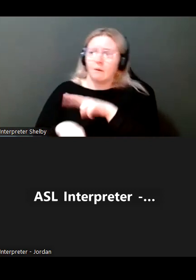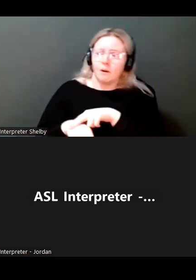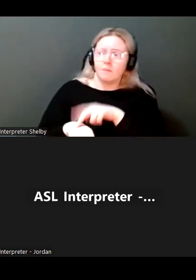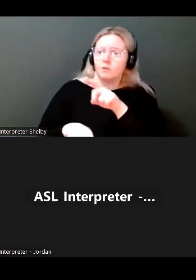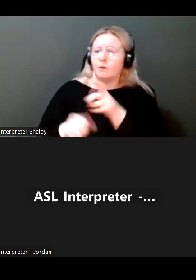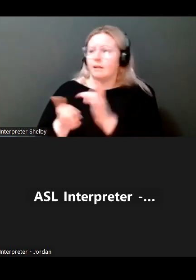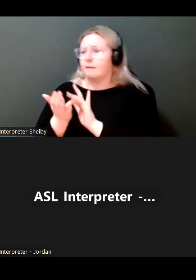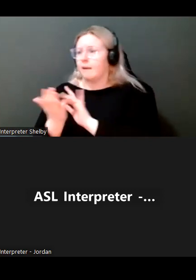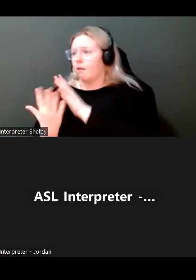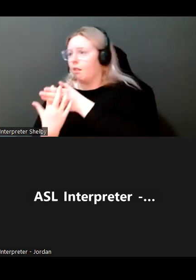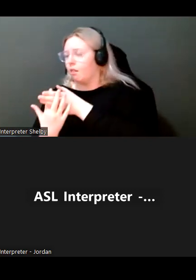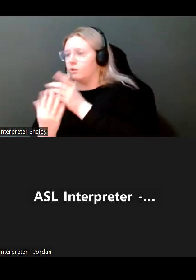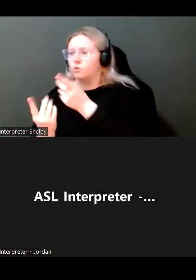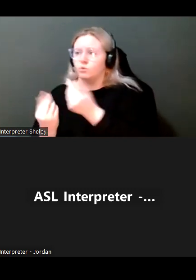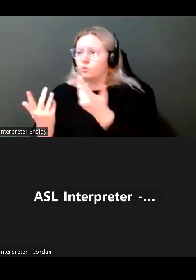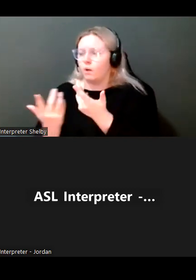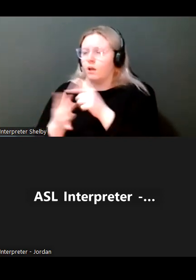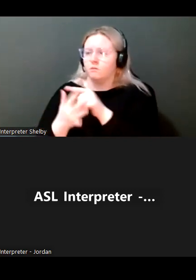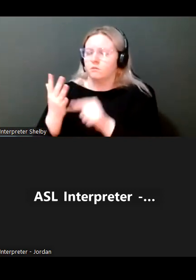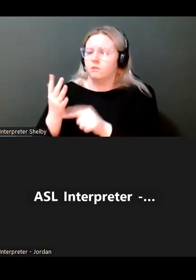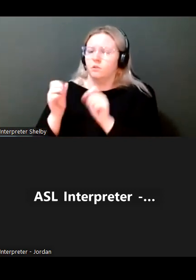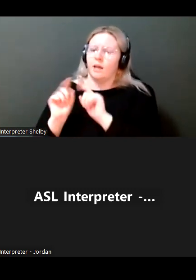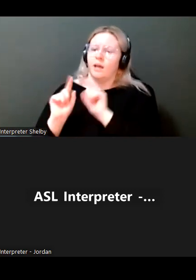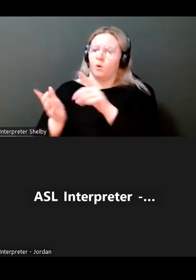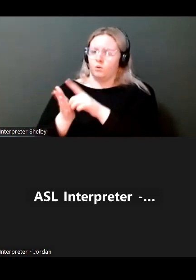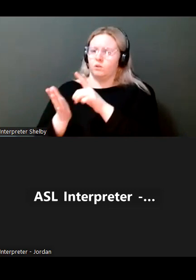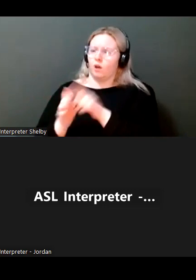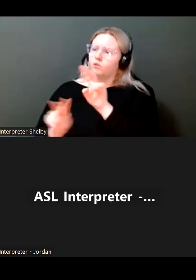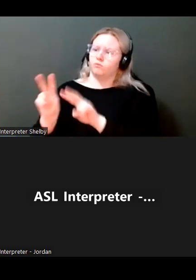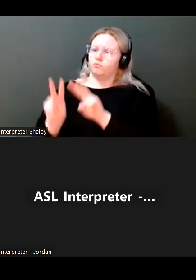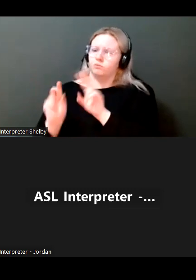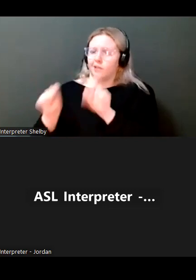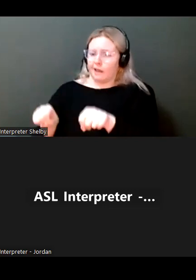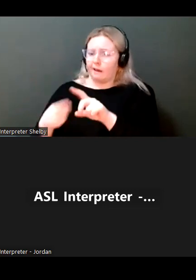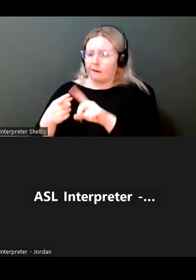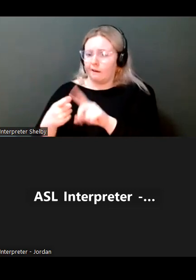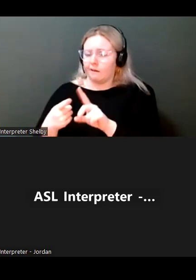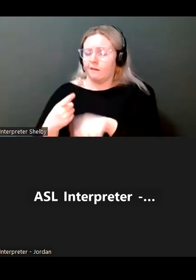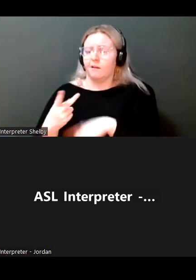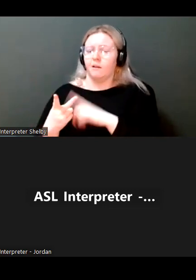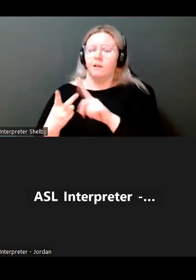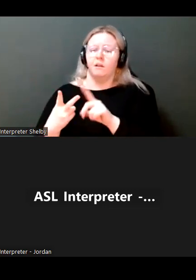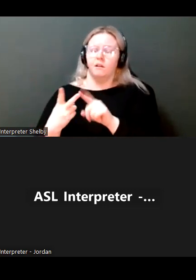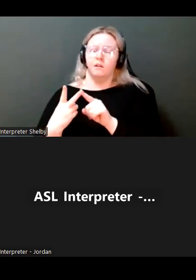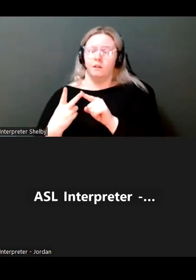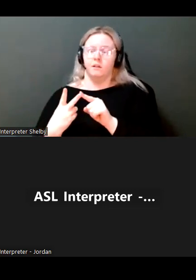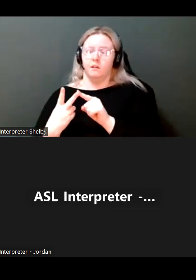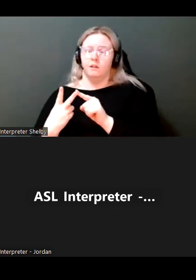medical intervention. But yeah, certainly it's